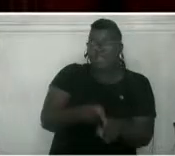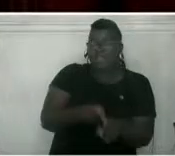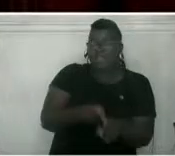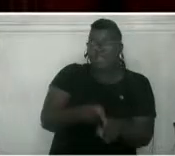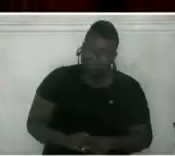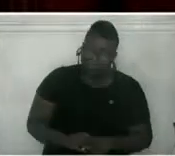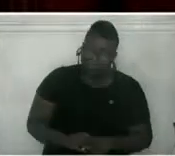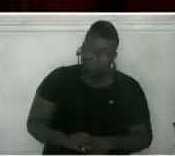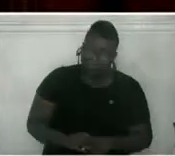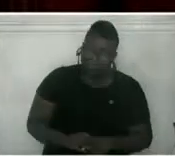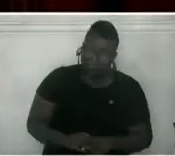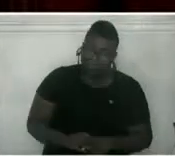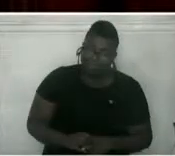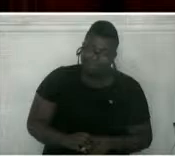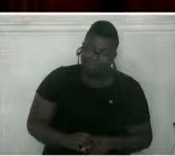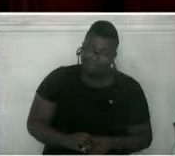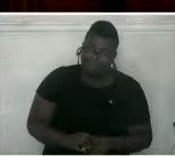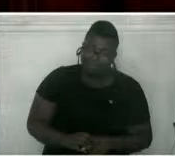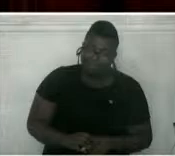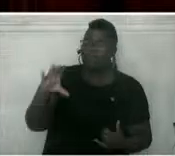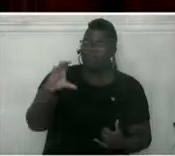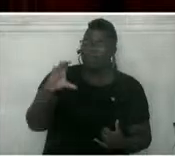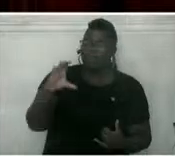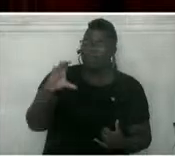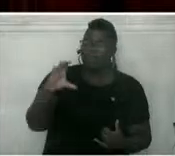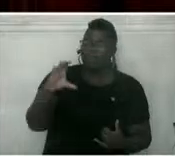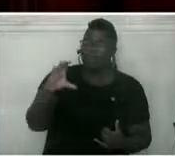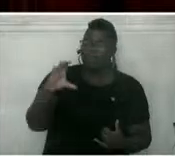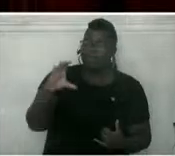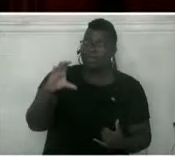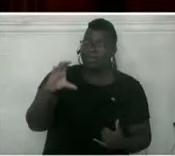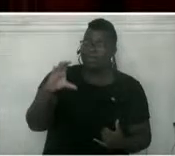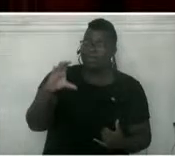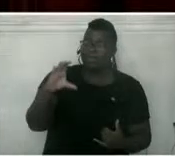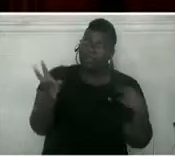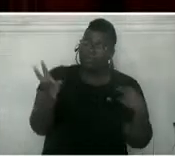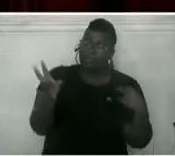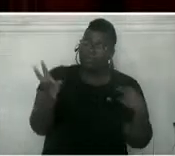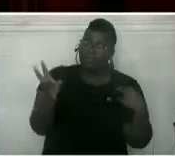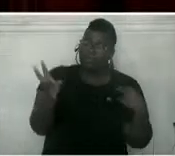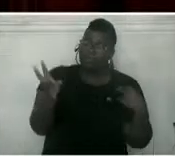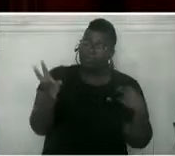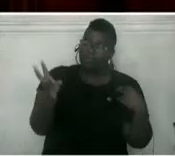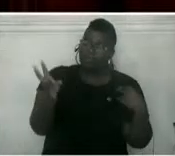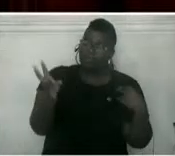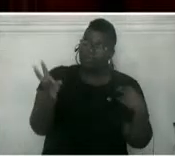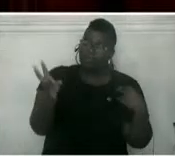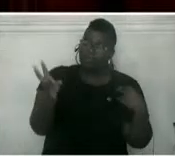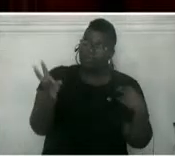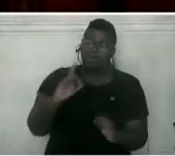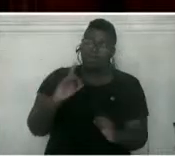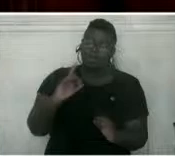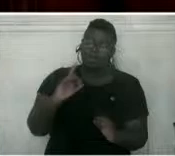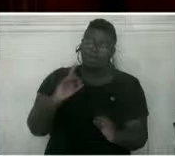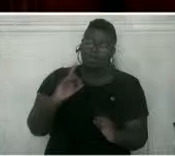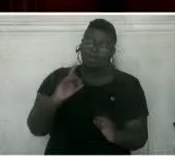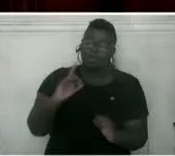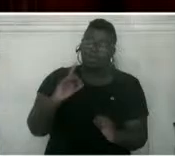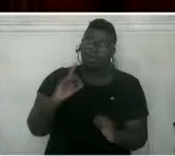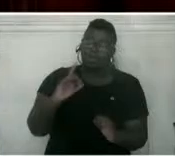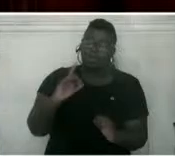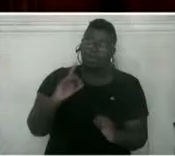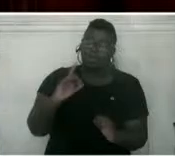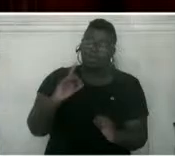The MEC responsible will outline in the budget vote what assistance is available for